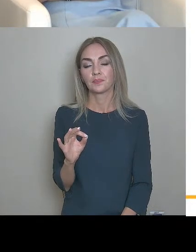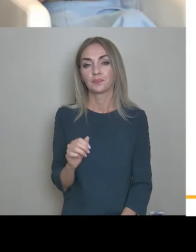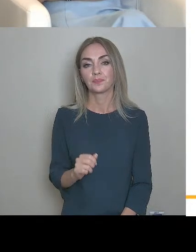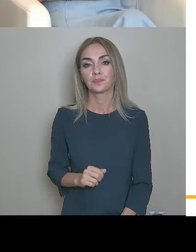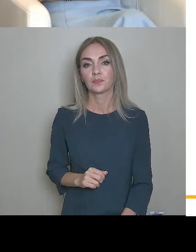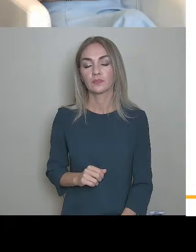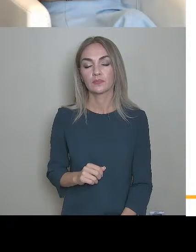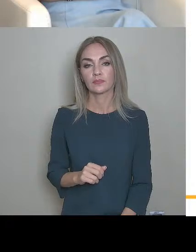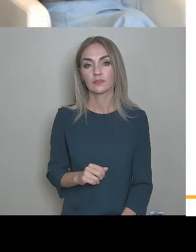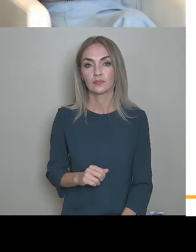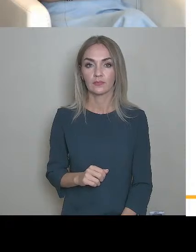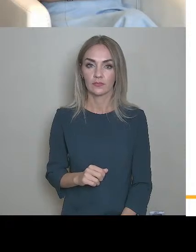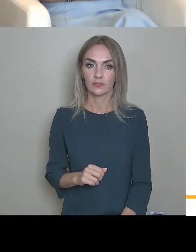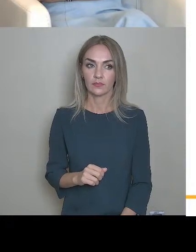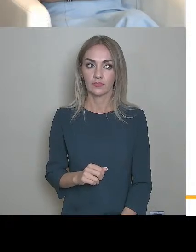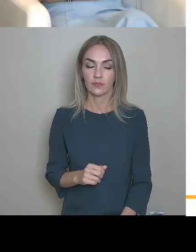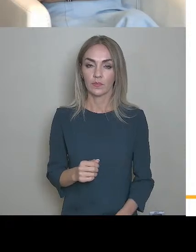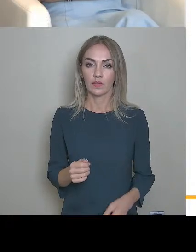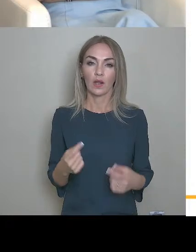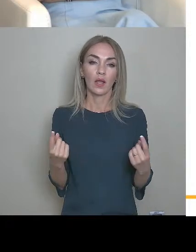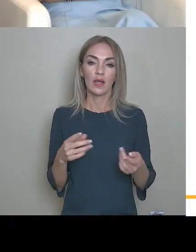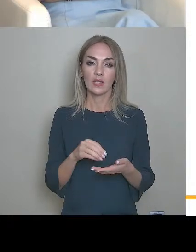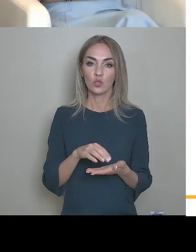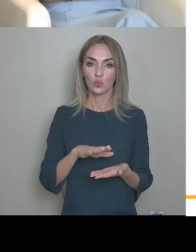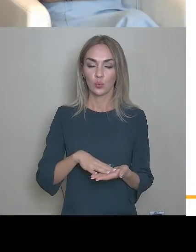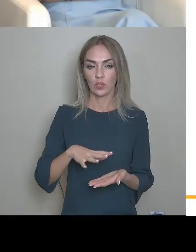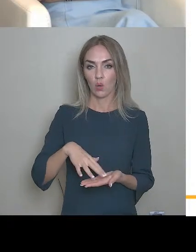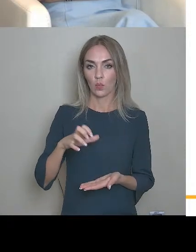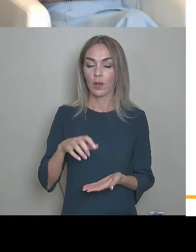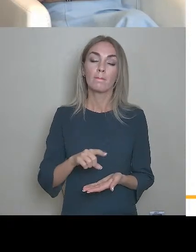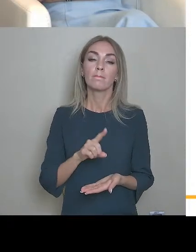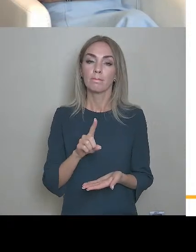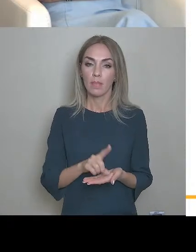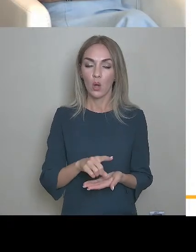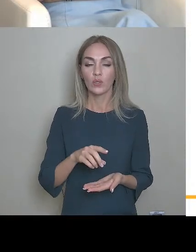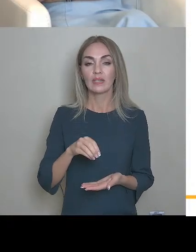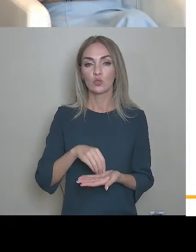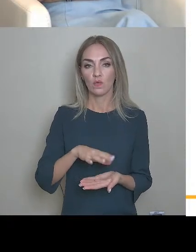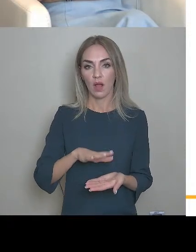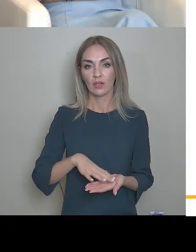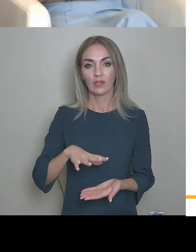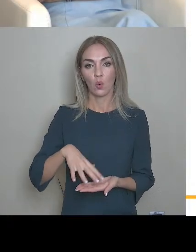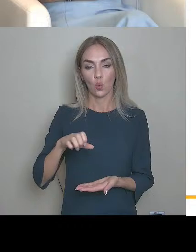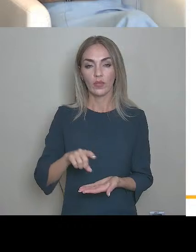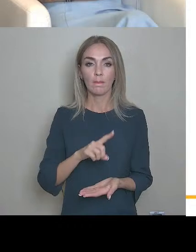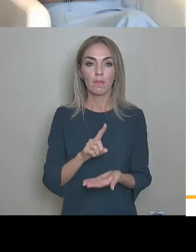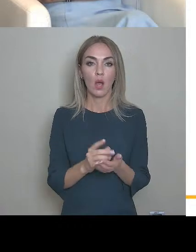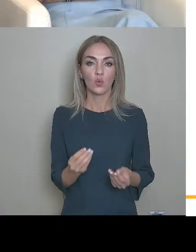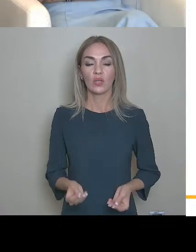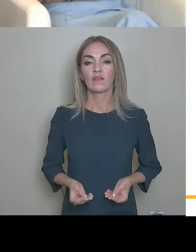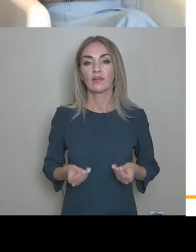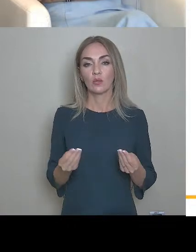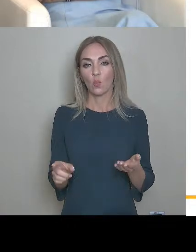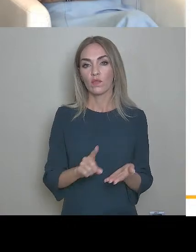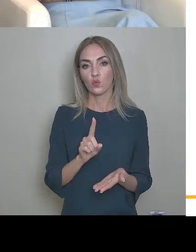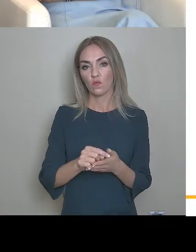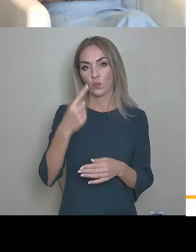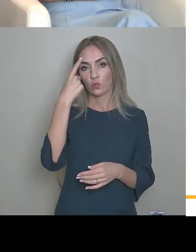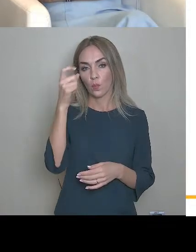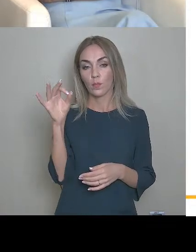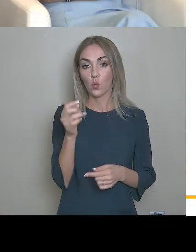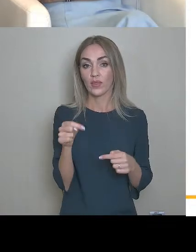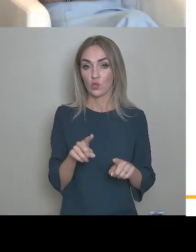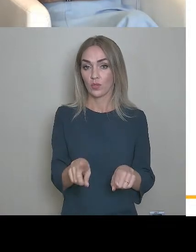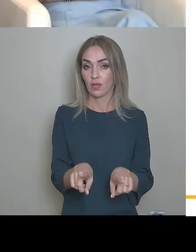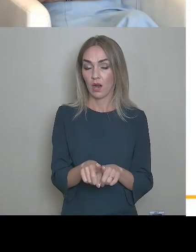Either it could be lost during mailing, or but usually they register the copies and they seal it, and